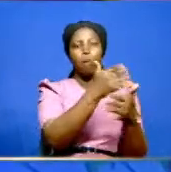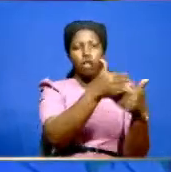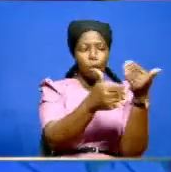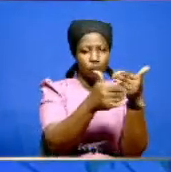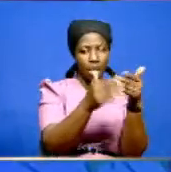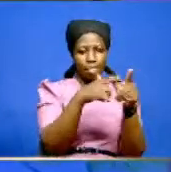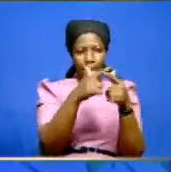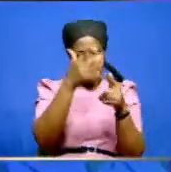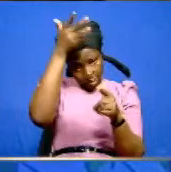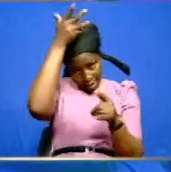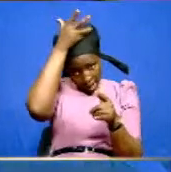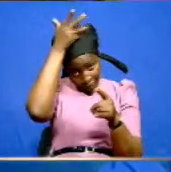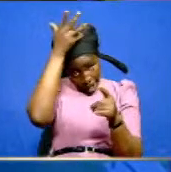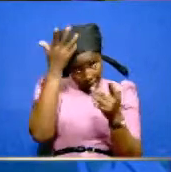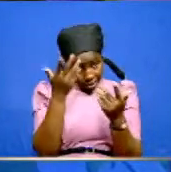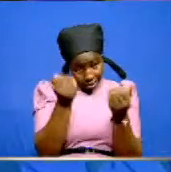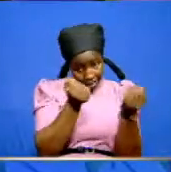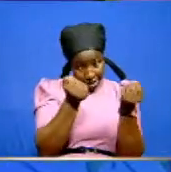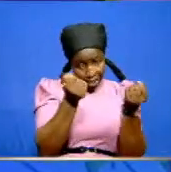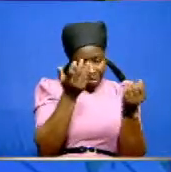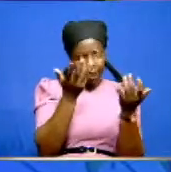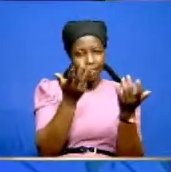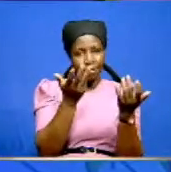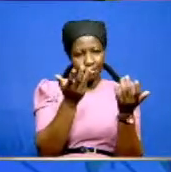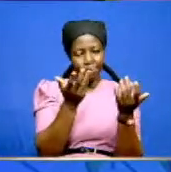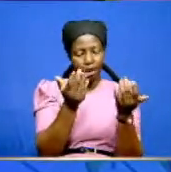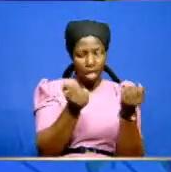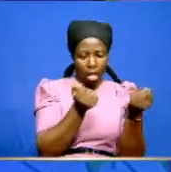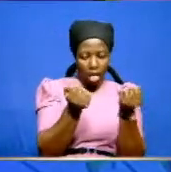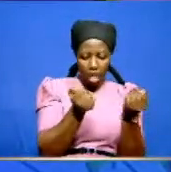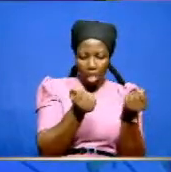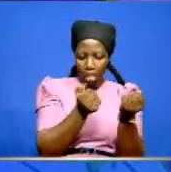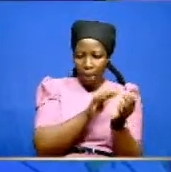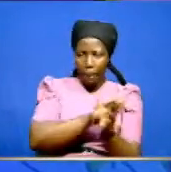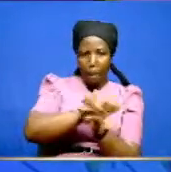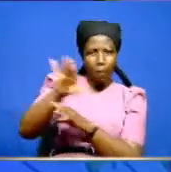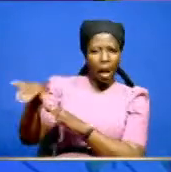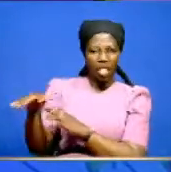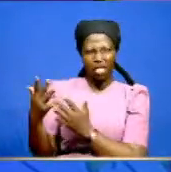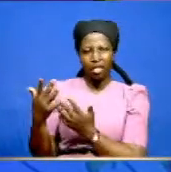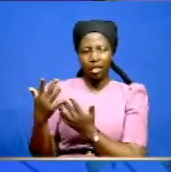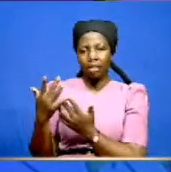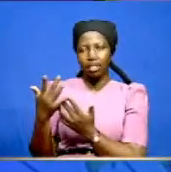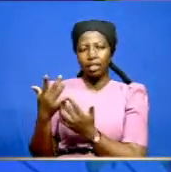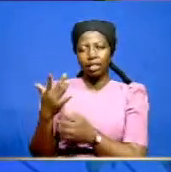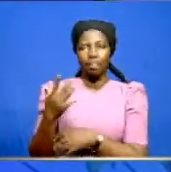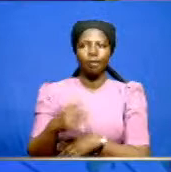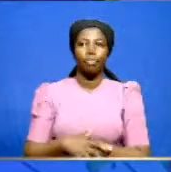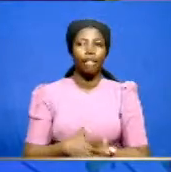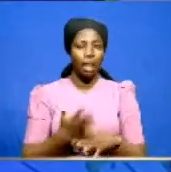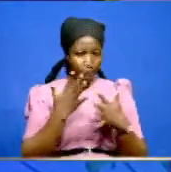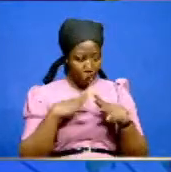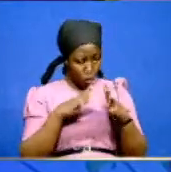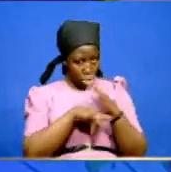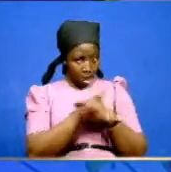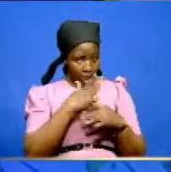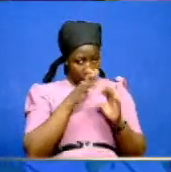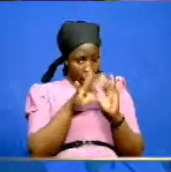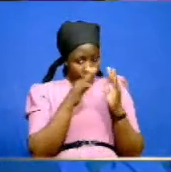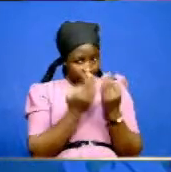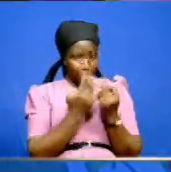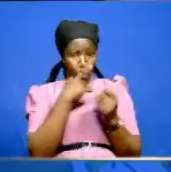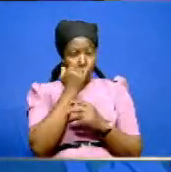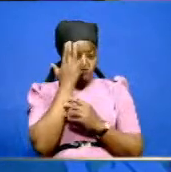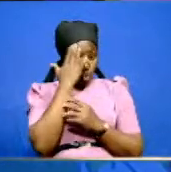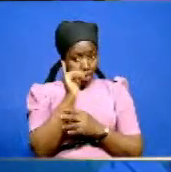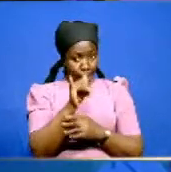driver, is turning around now to drive off. Those of us in our family and anybody else who knew Dad closely knew